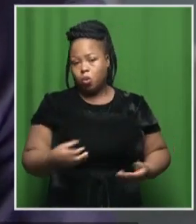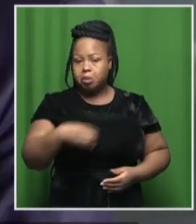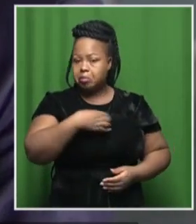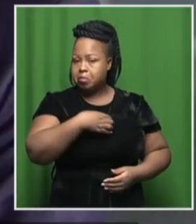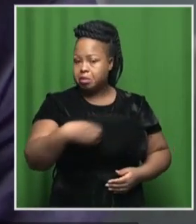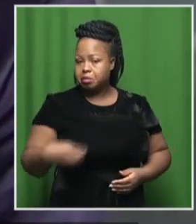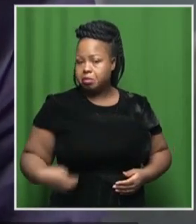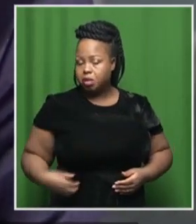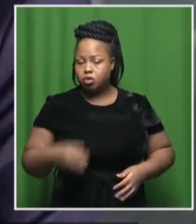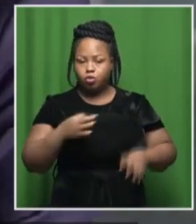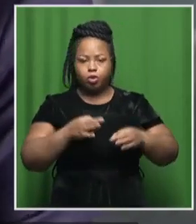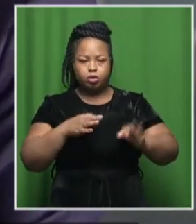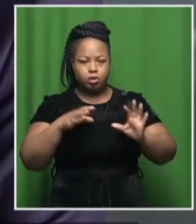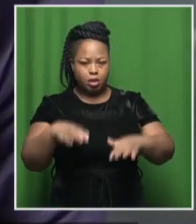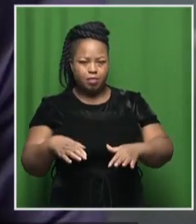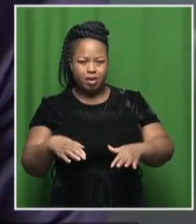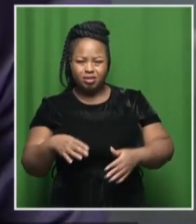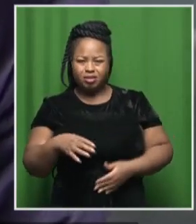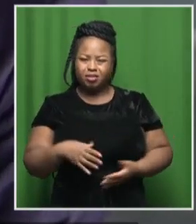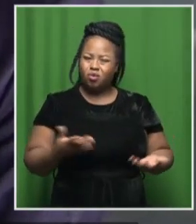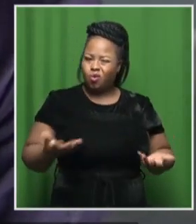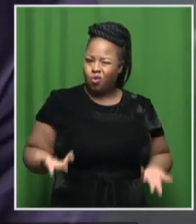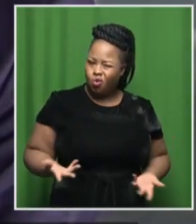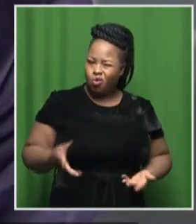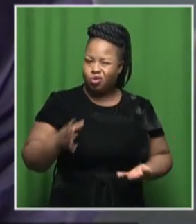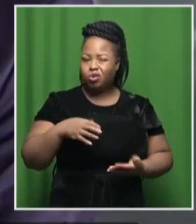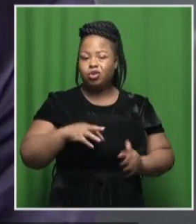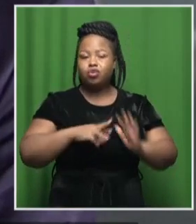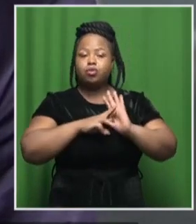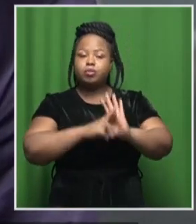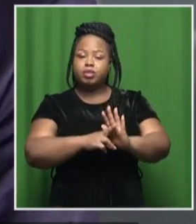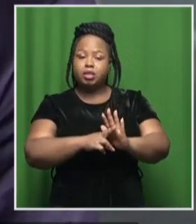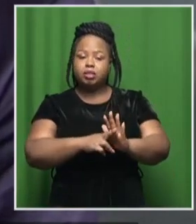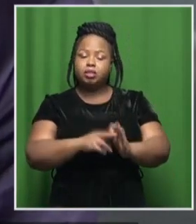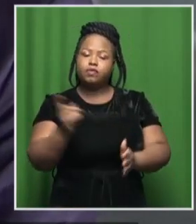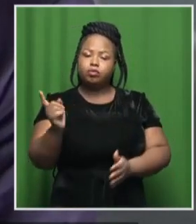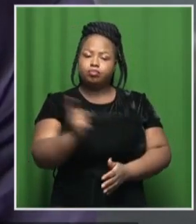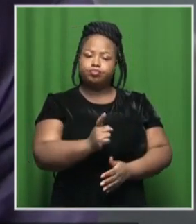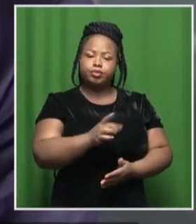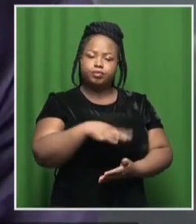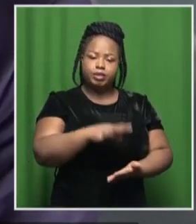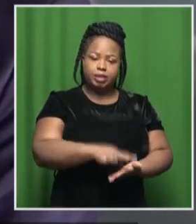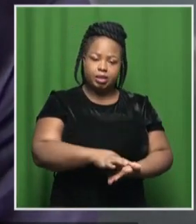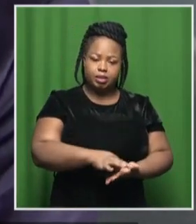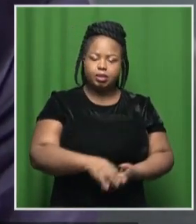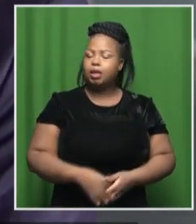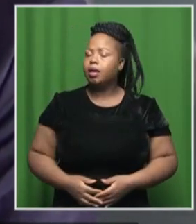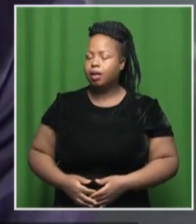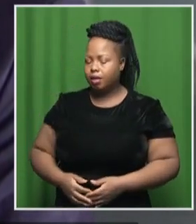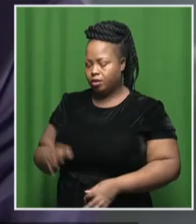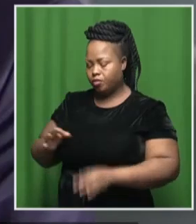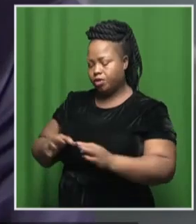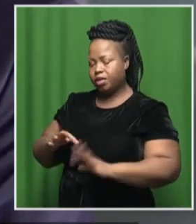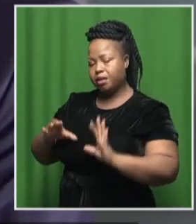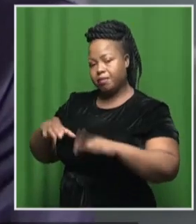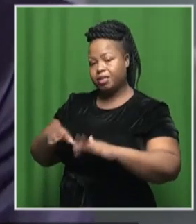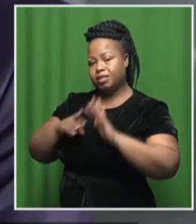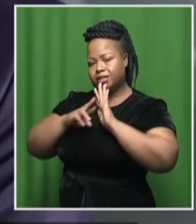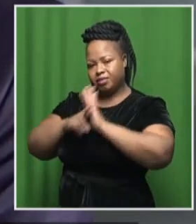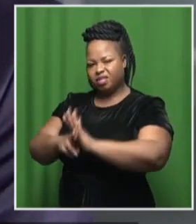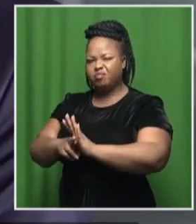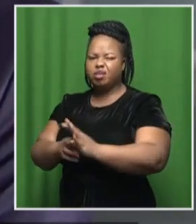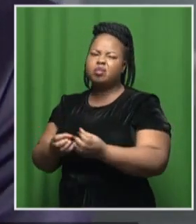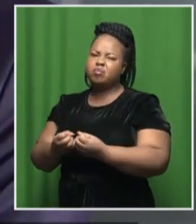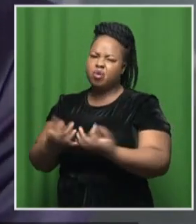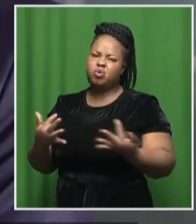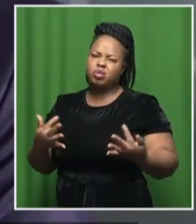or can a representative sign it? How does it work? It is a representative of the party, but in many